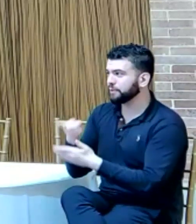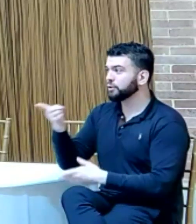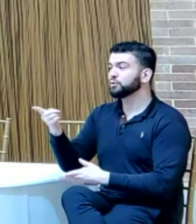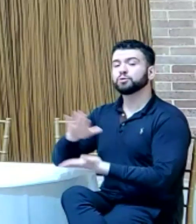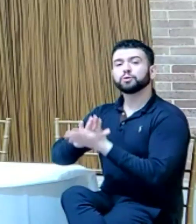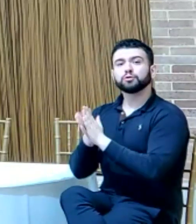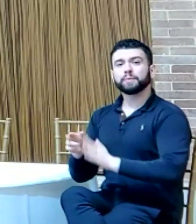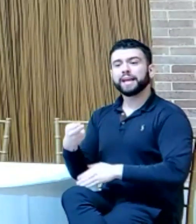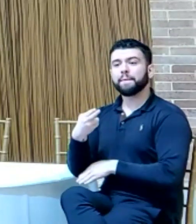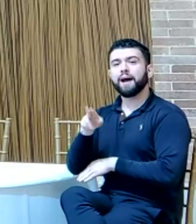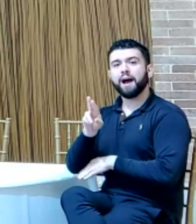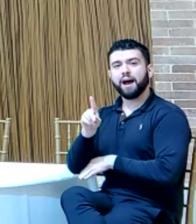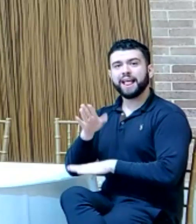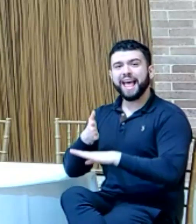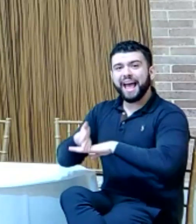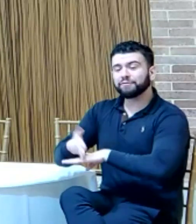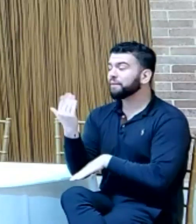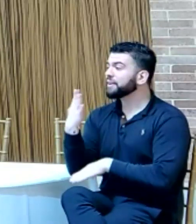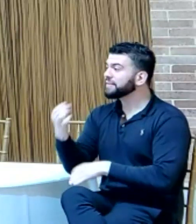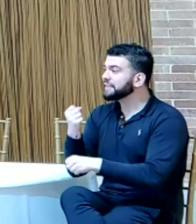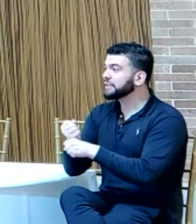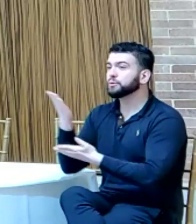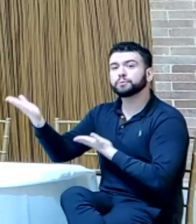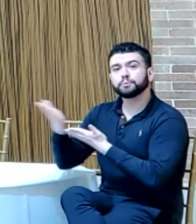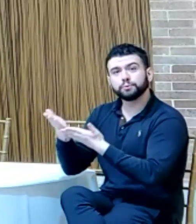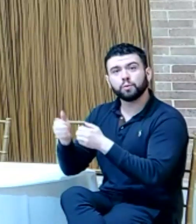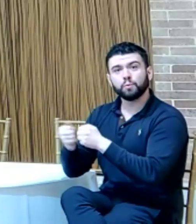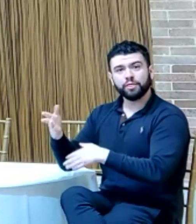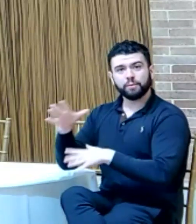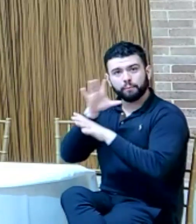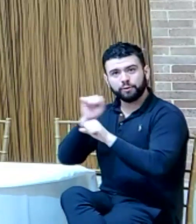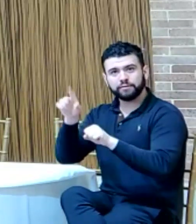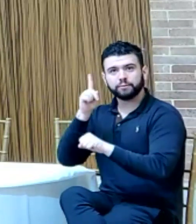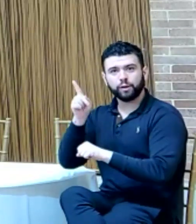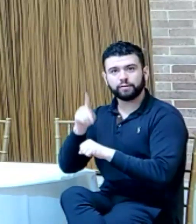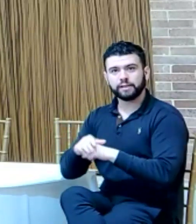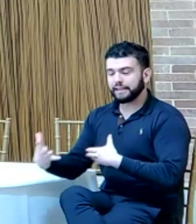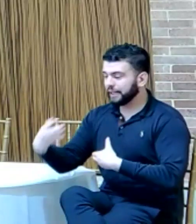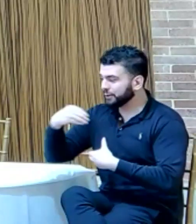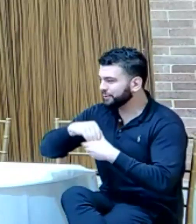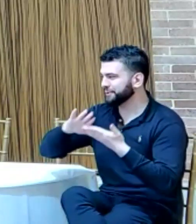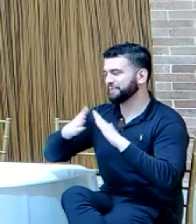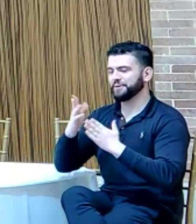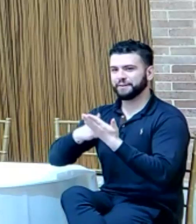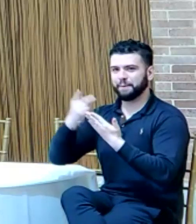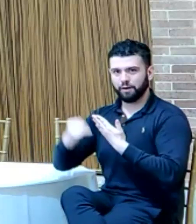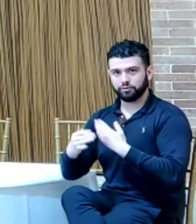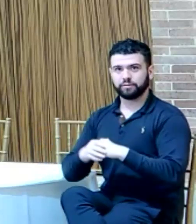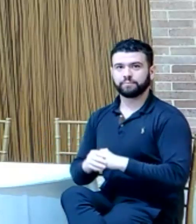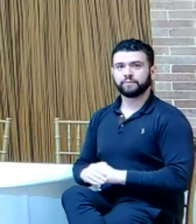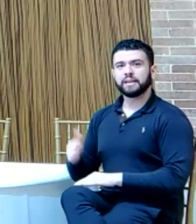15 years of service with five as president at the inclusive communities project a Dallas Texas based affordable fair